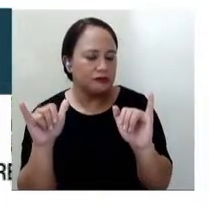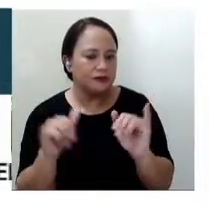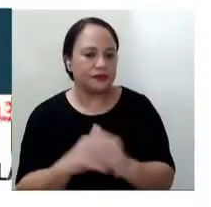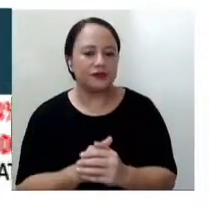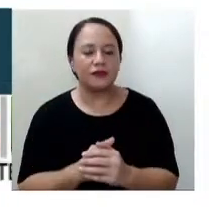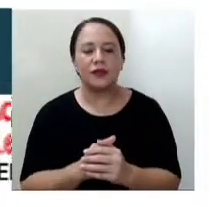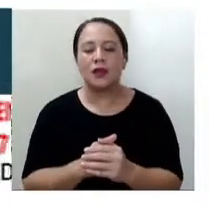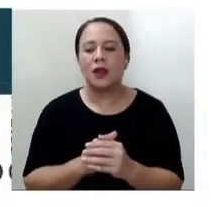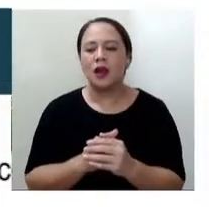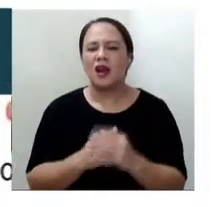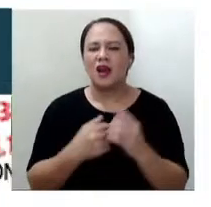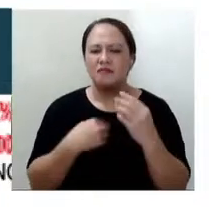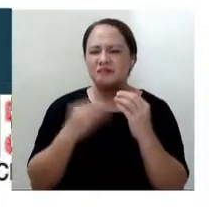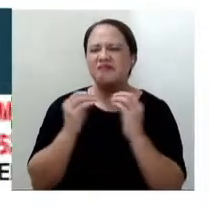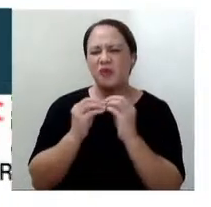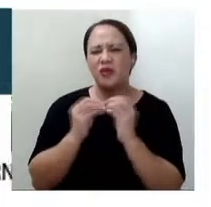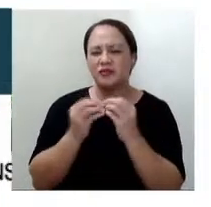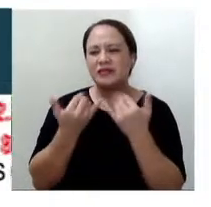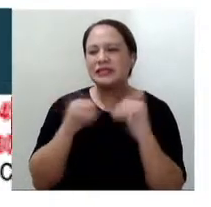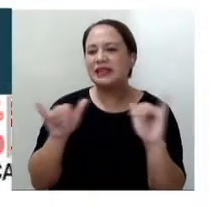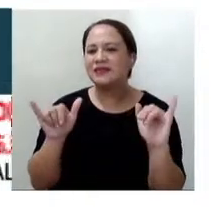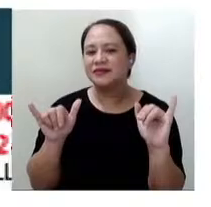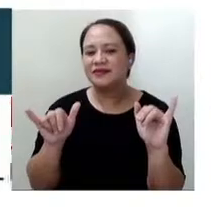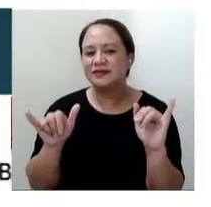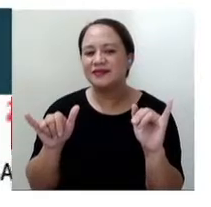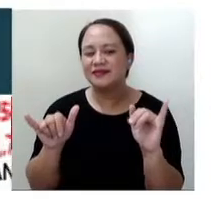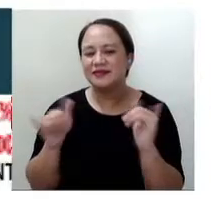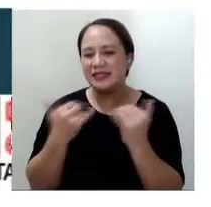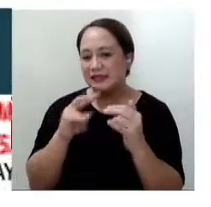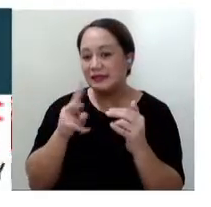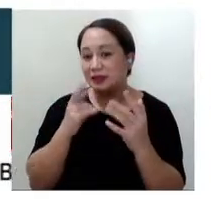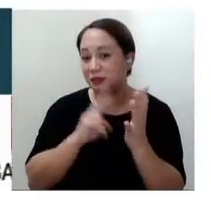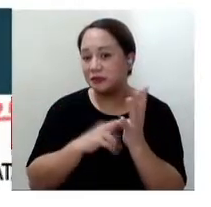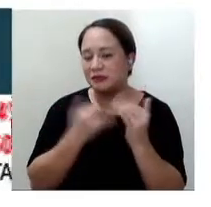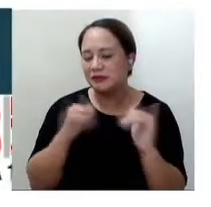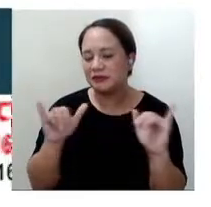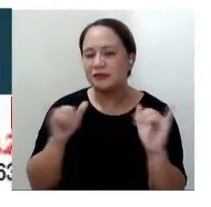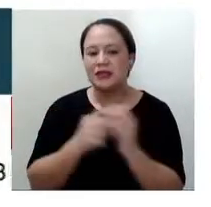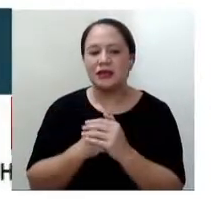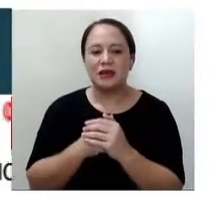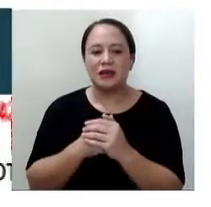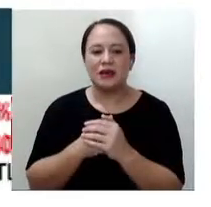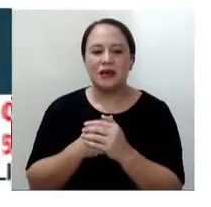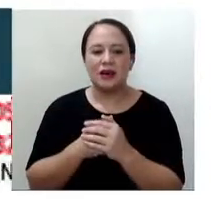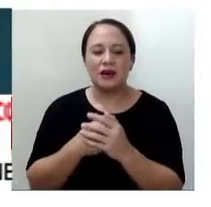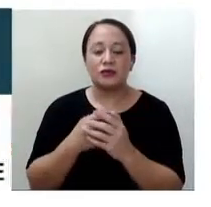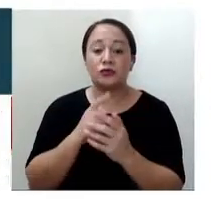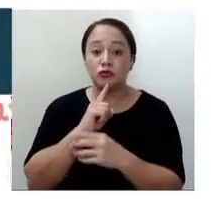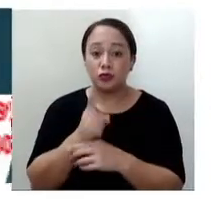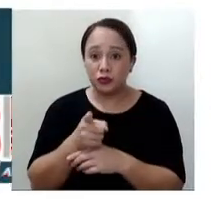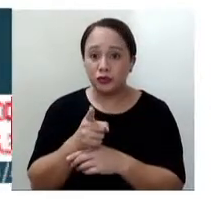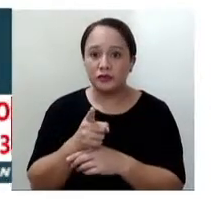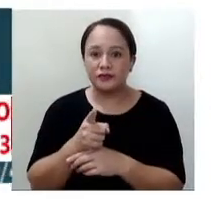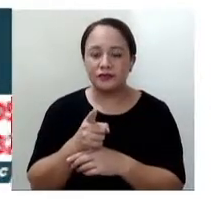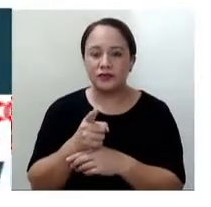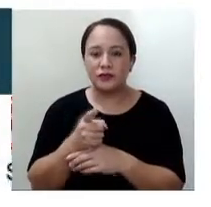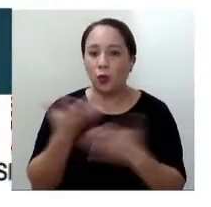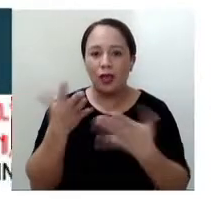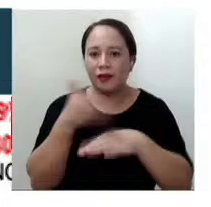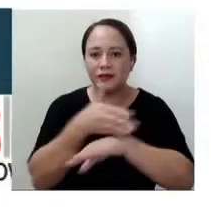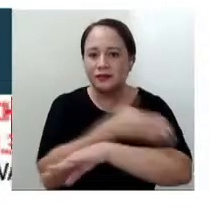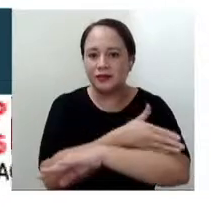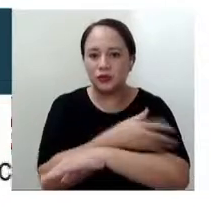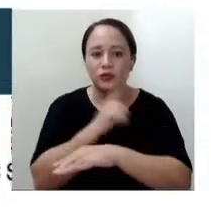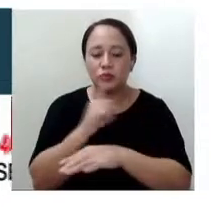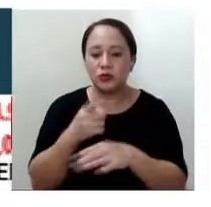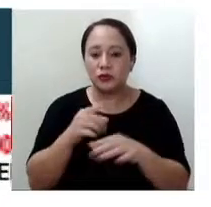It was more of the same. There's no indication of headway. In fact, those who